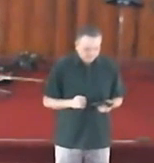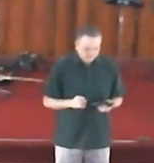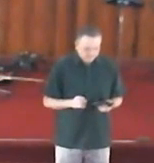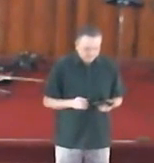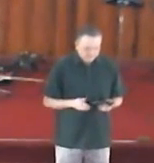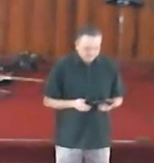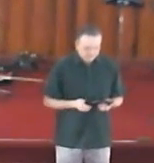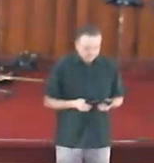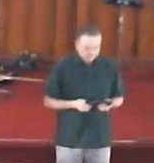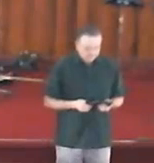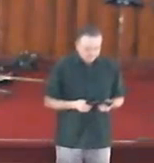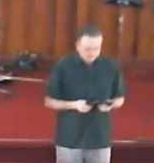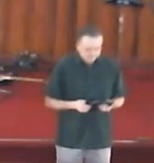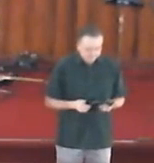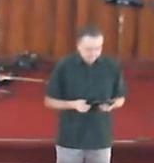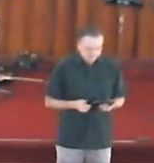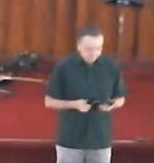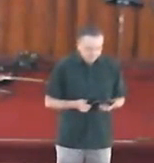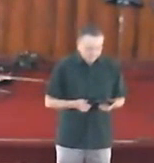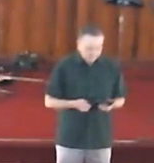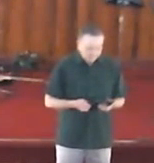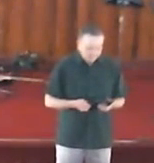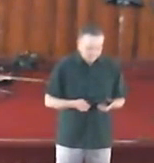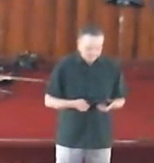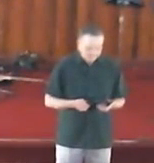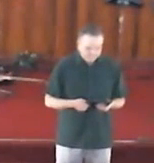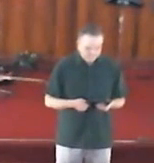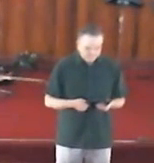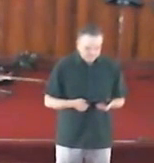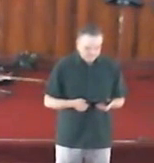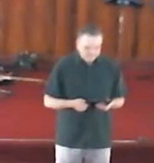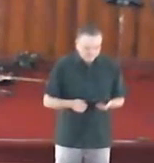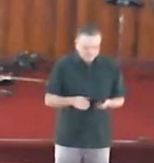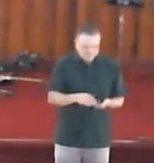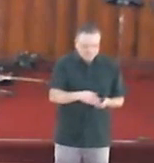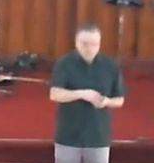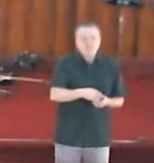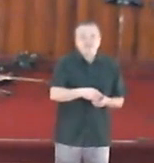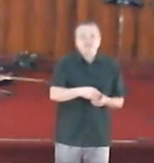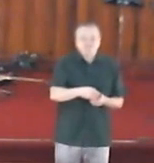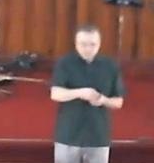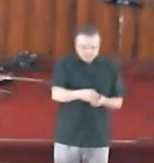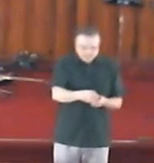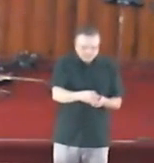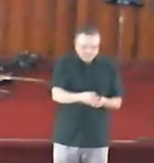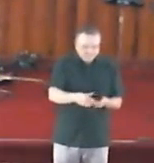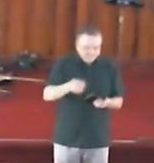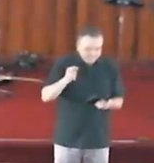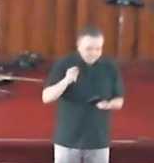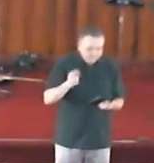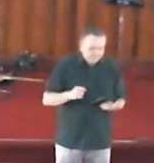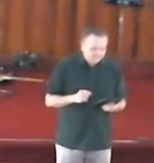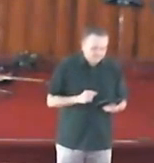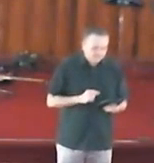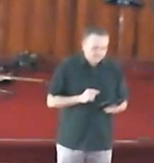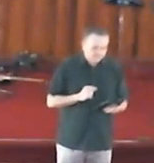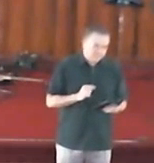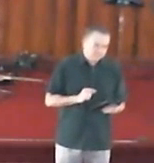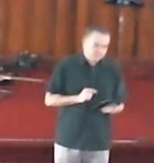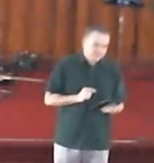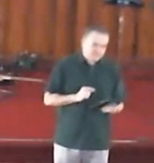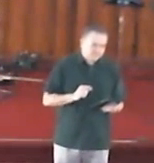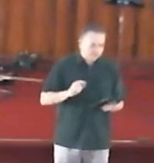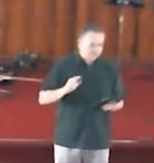receives. The one who seeks, finds. And the one who knocks, the door will be open. Y Jesús dice, ¿quién de ustedes que